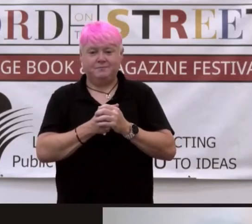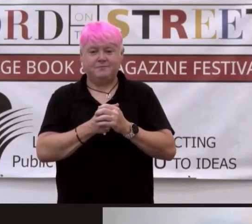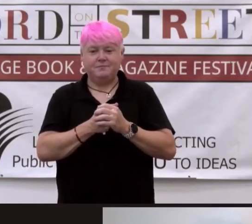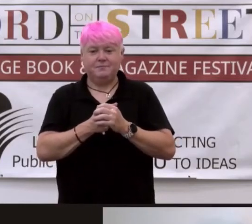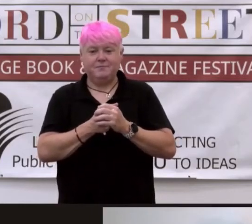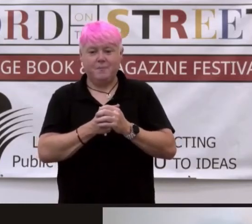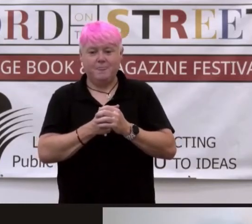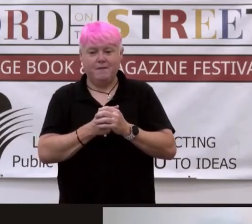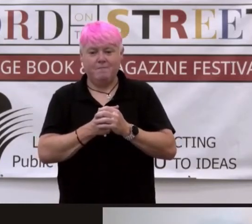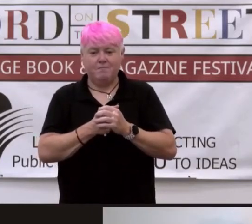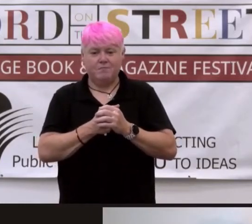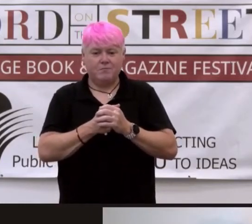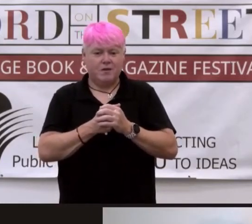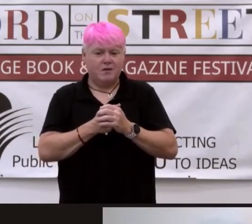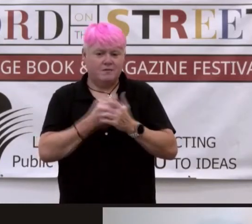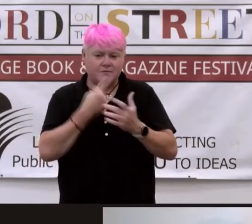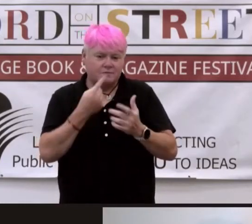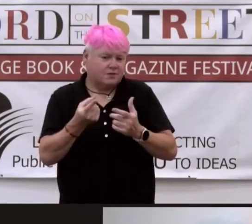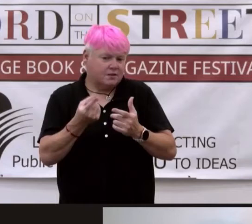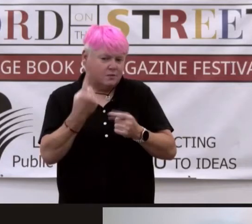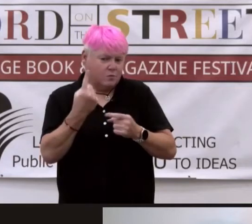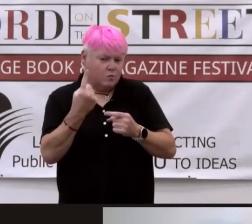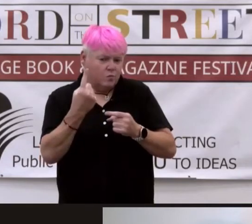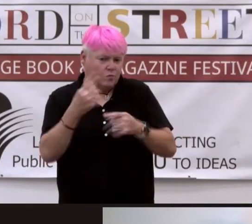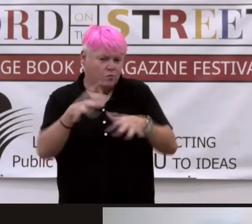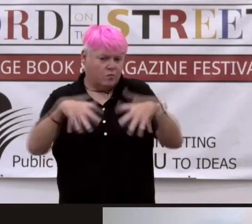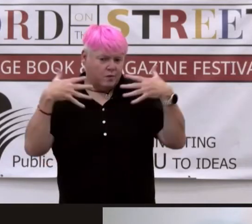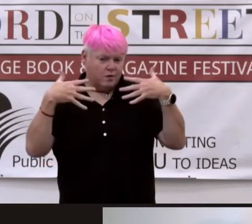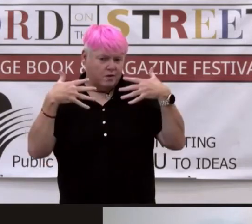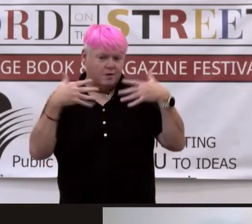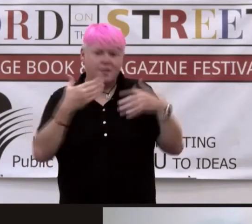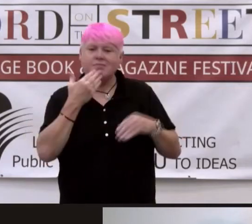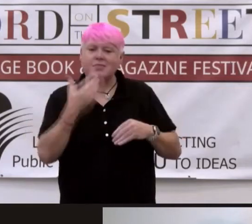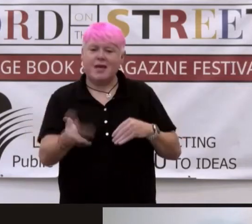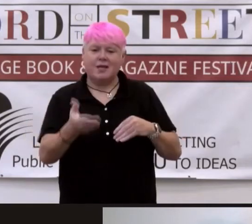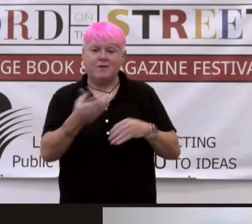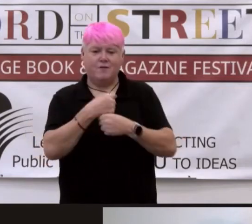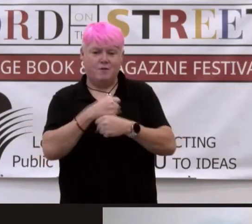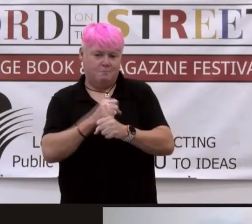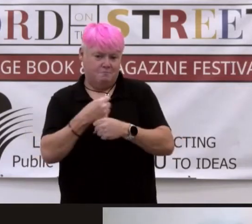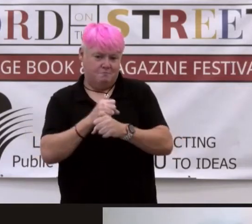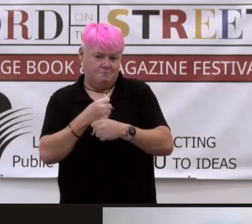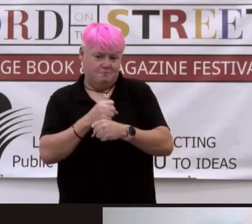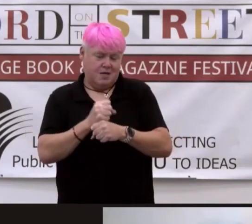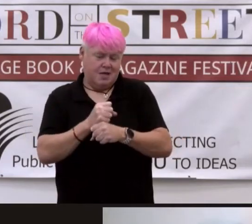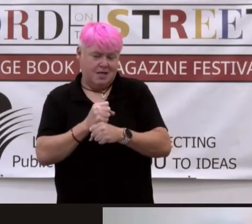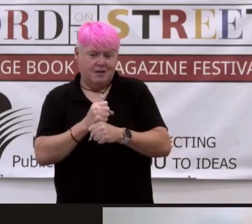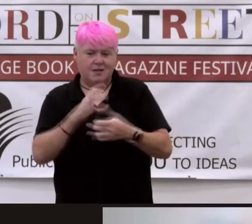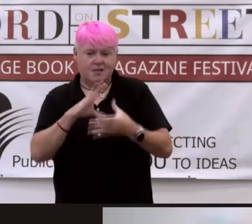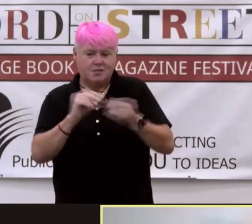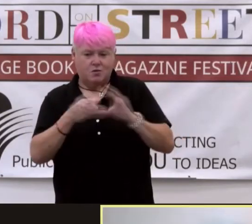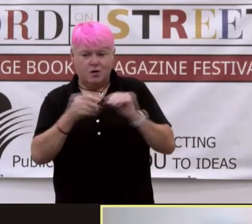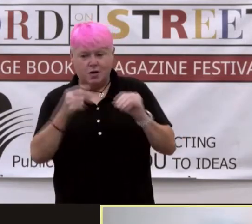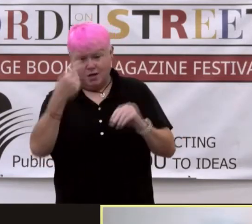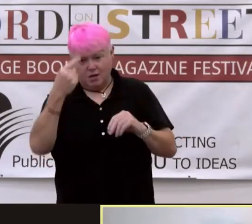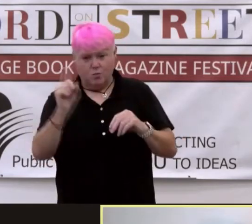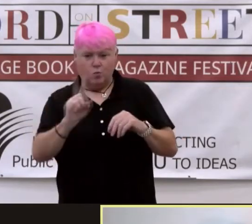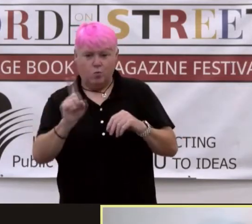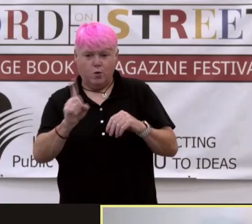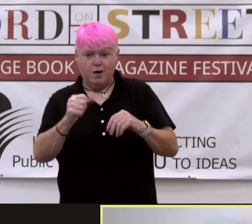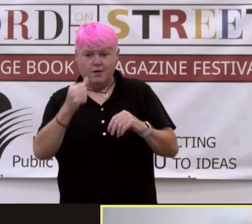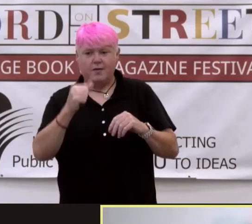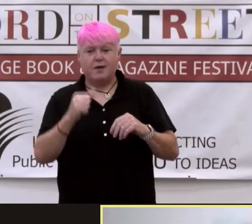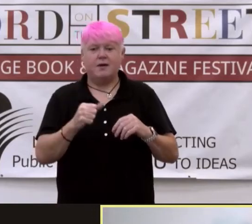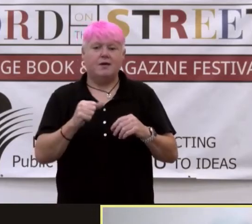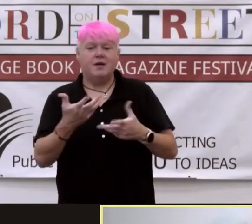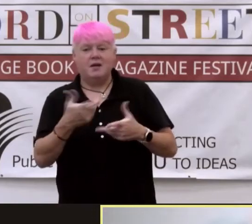Just a comment here from one of the attendees. Thank you for making a story where the trauma victim gets justice. Well, thank you for reading it.